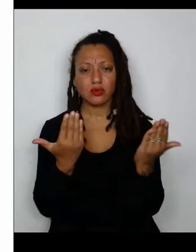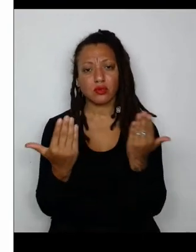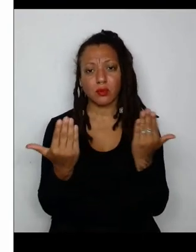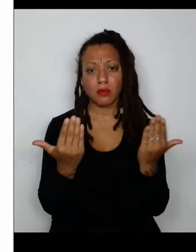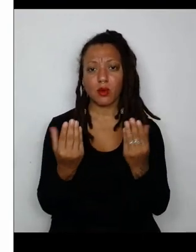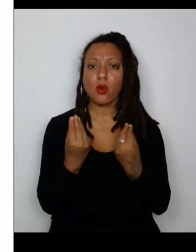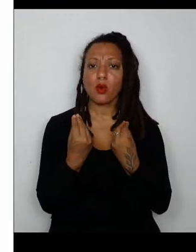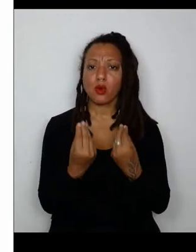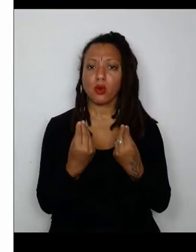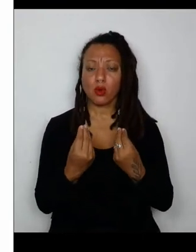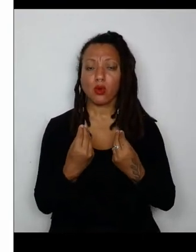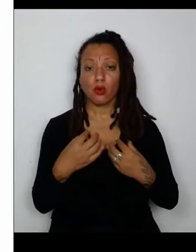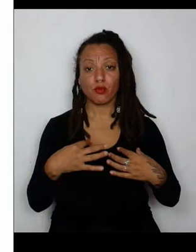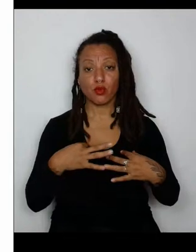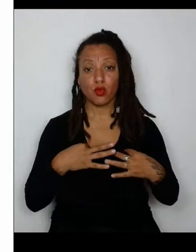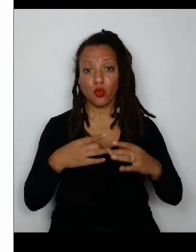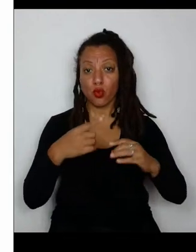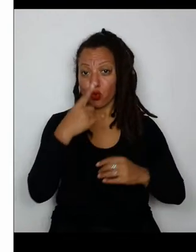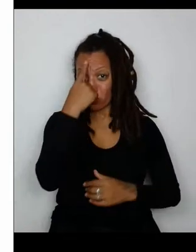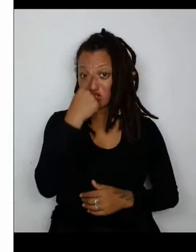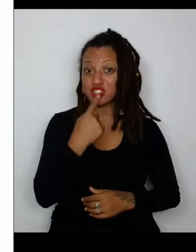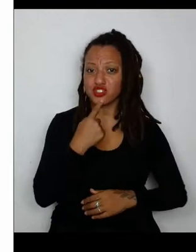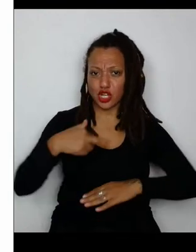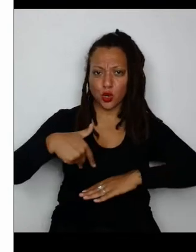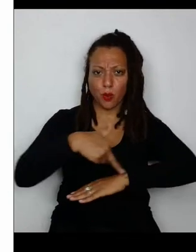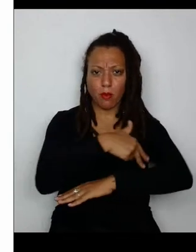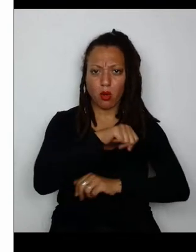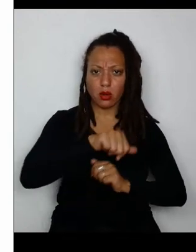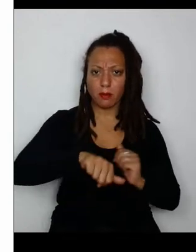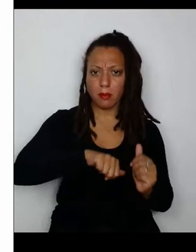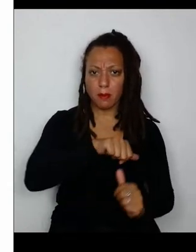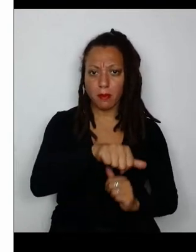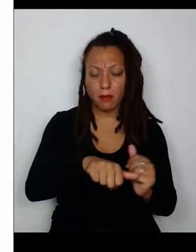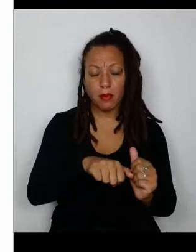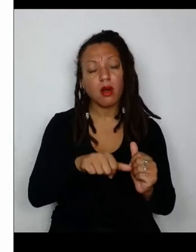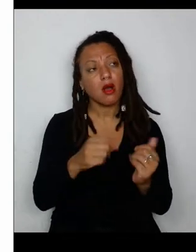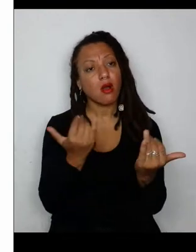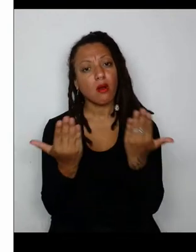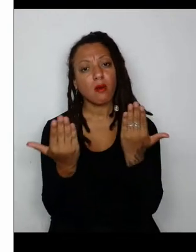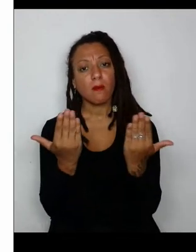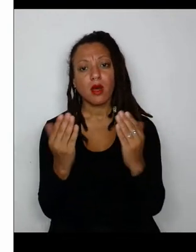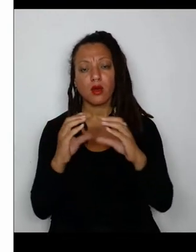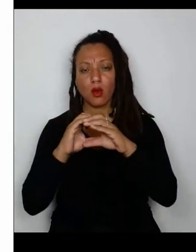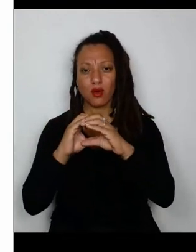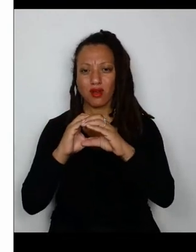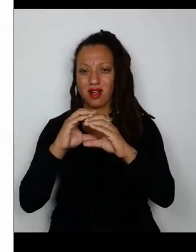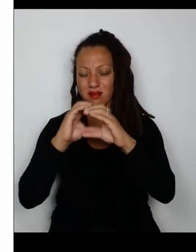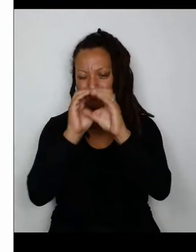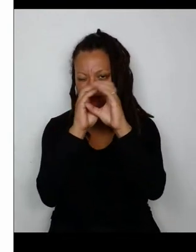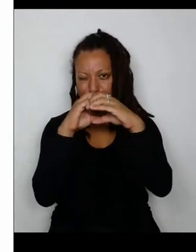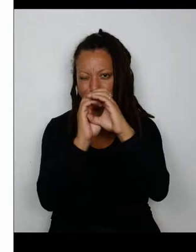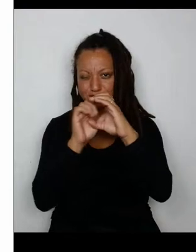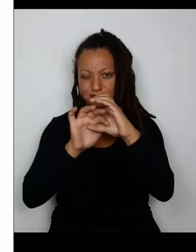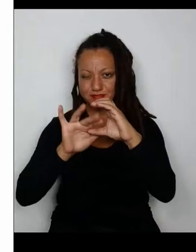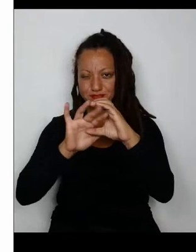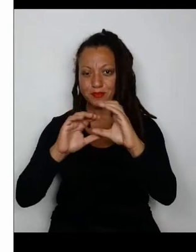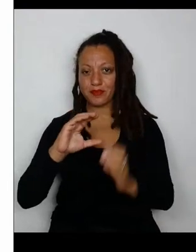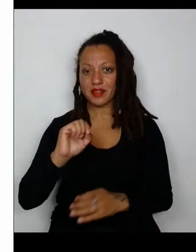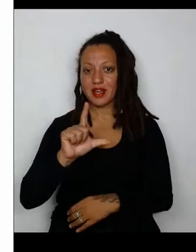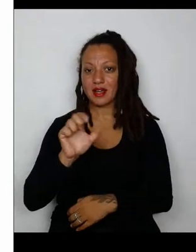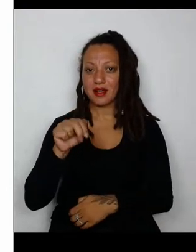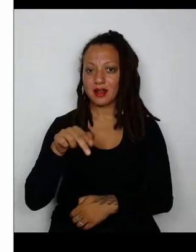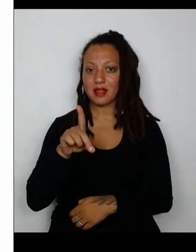press to a kaleidoscope in which fragments and clippings from wildly different time